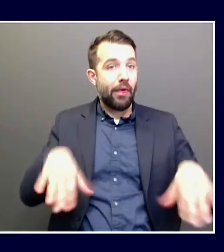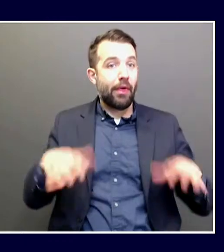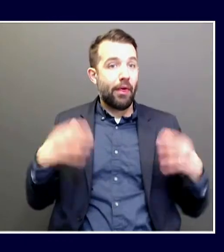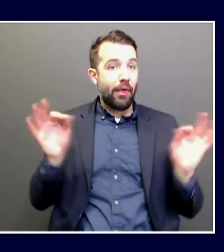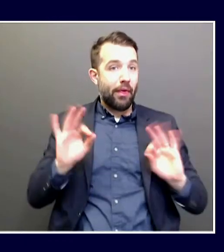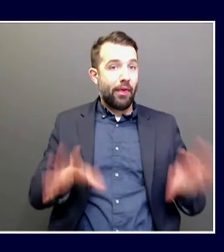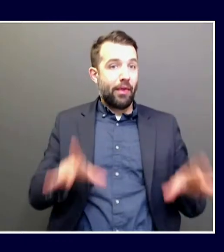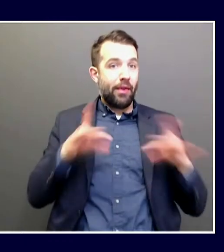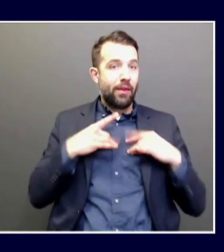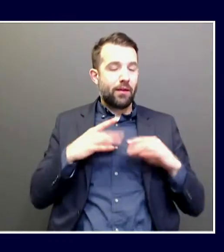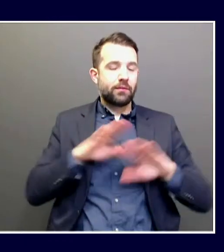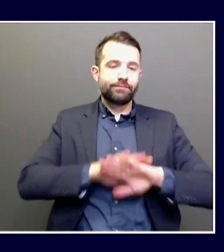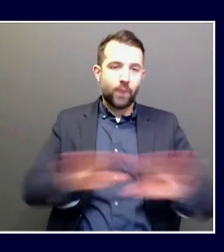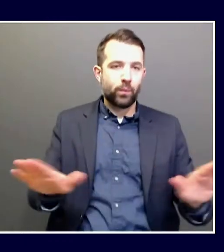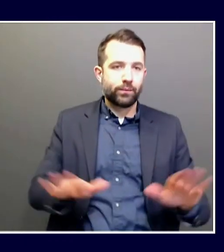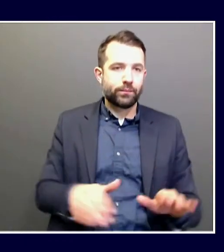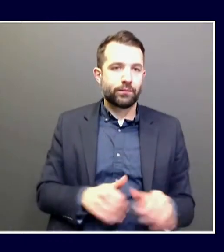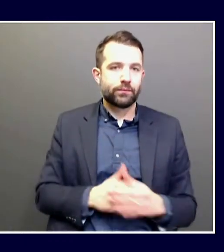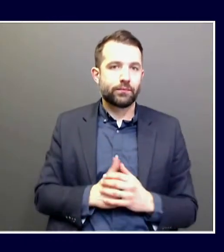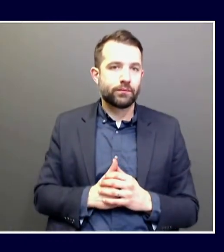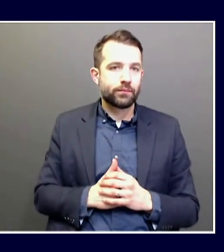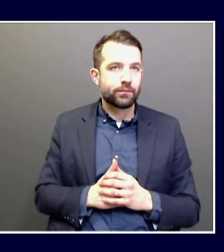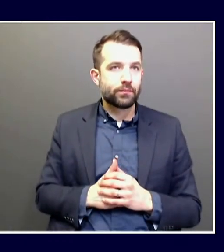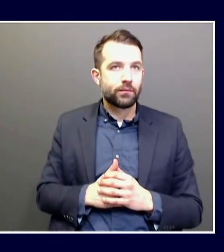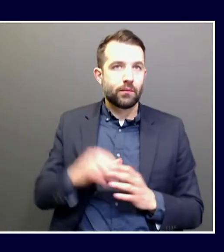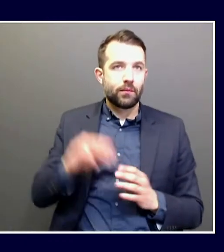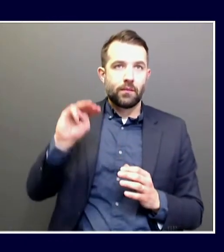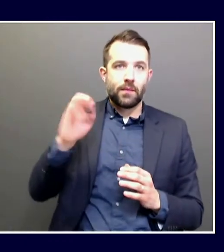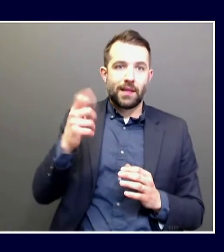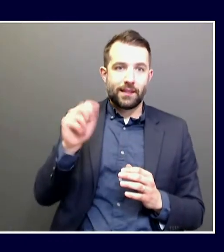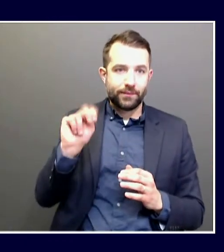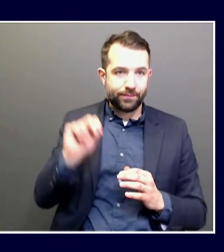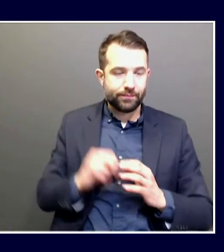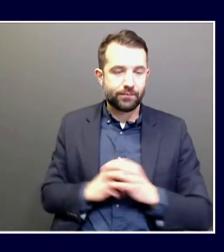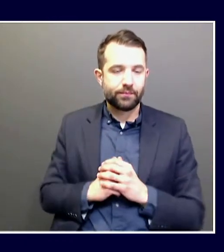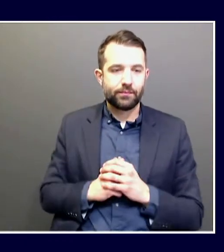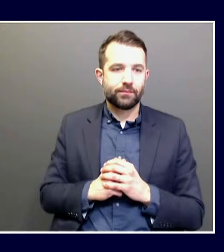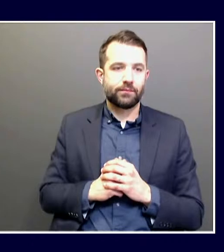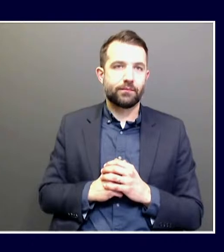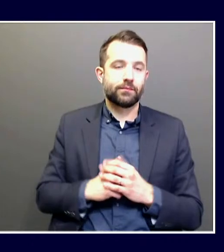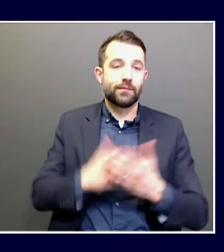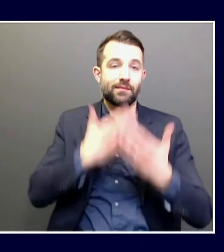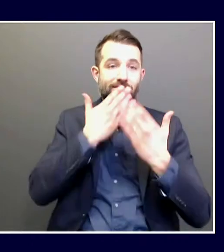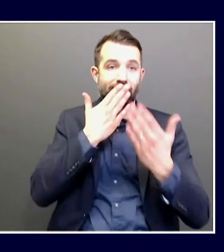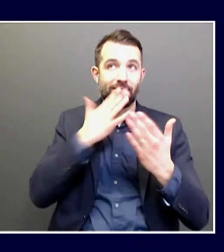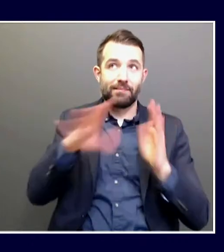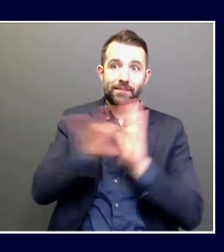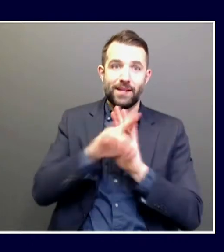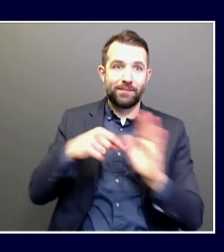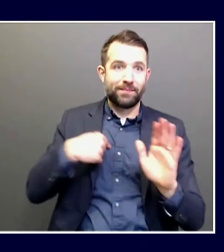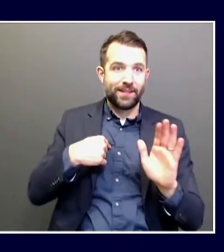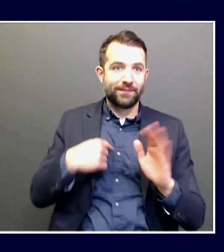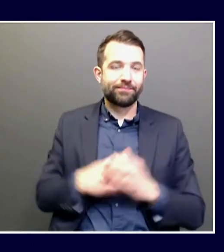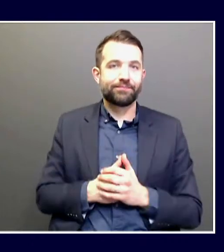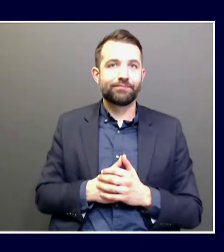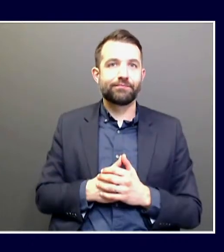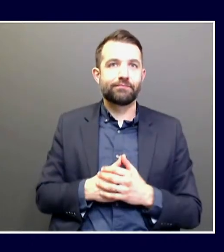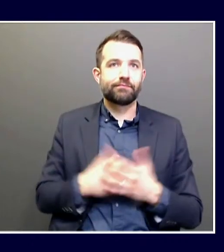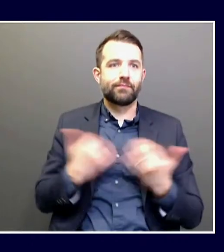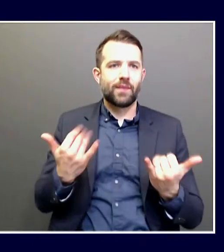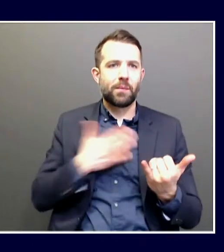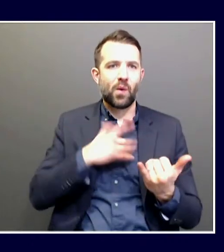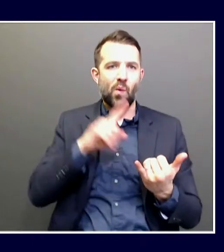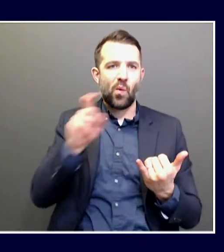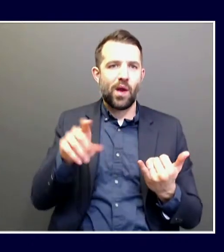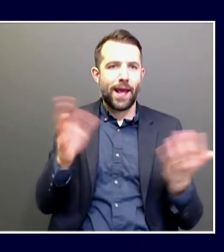me go to Megan at WMTW next. Thanks for taking my question. It's a little bit kind